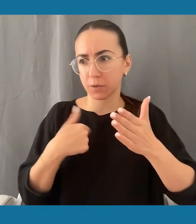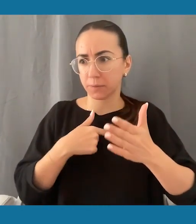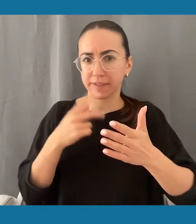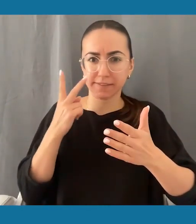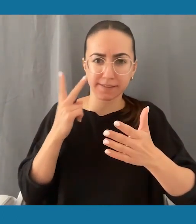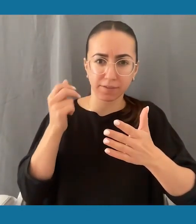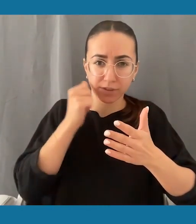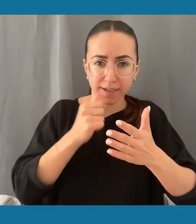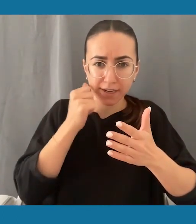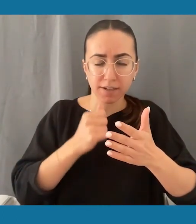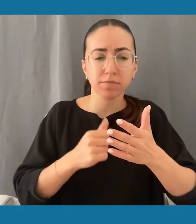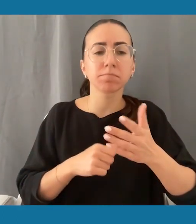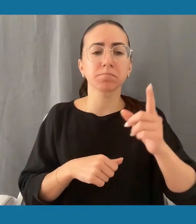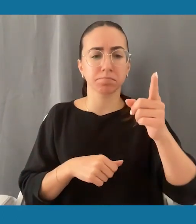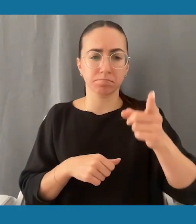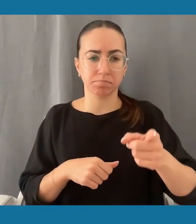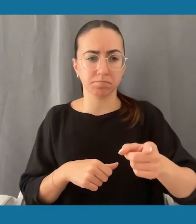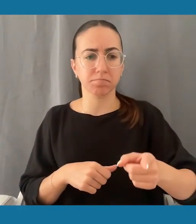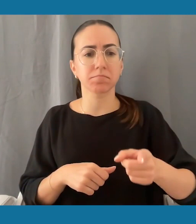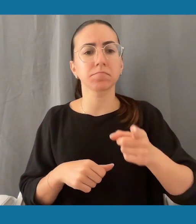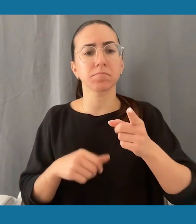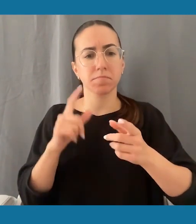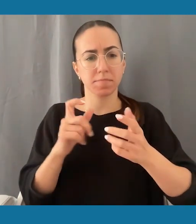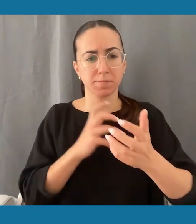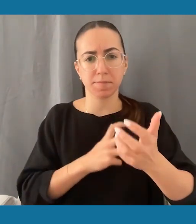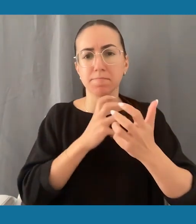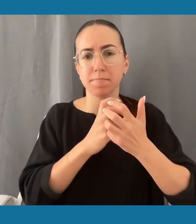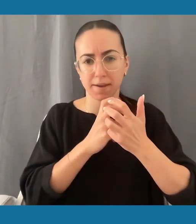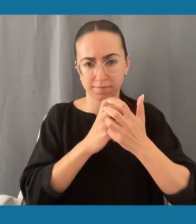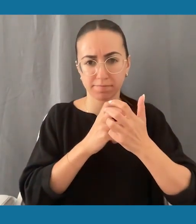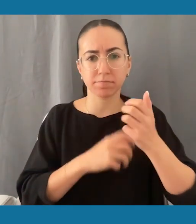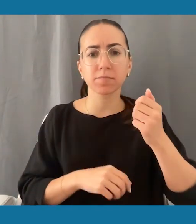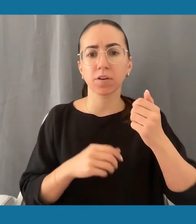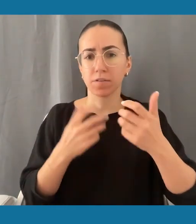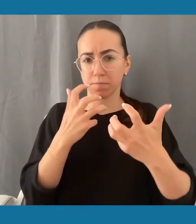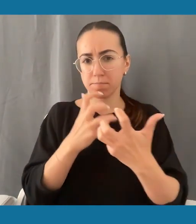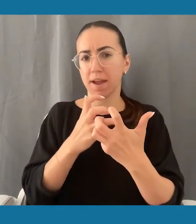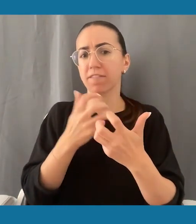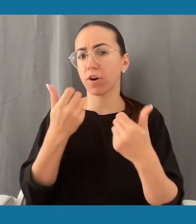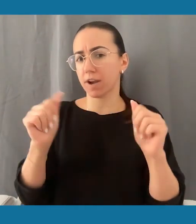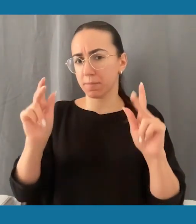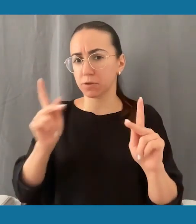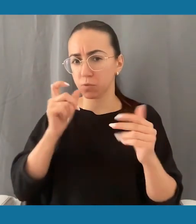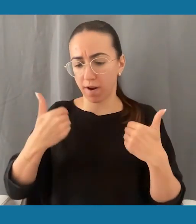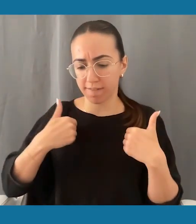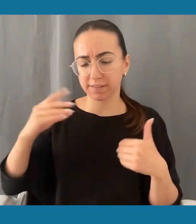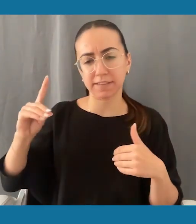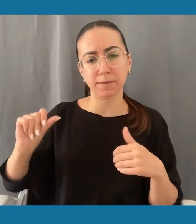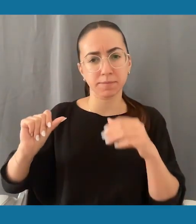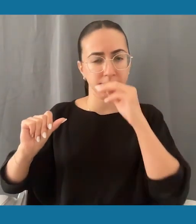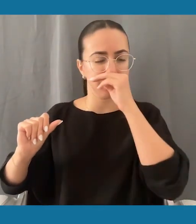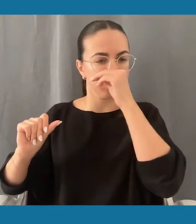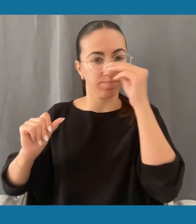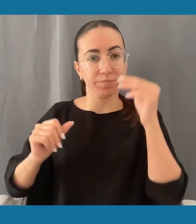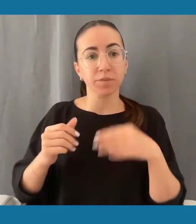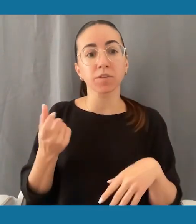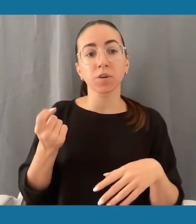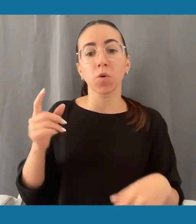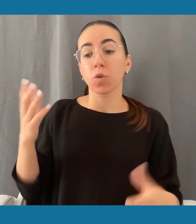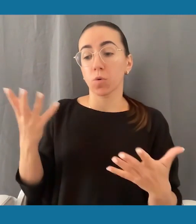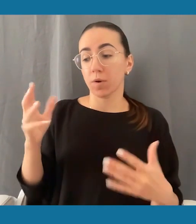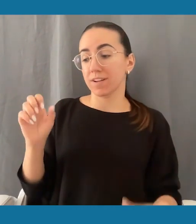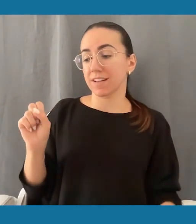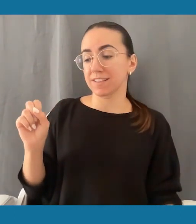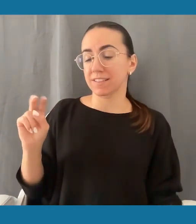then some, have to be met for this person who is disabled. And so what the special needs trust does is